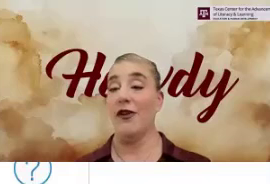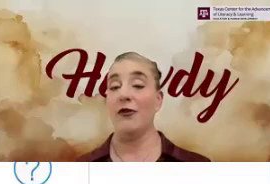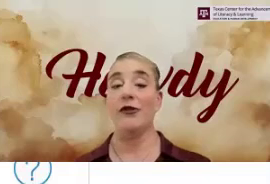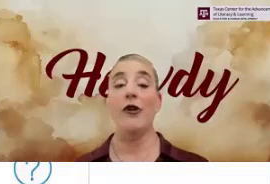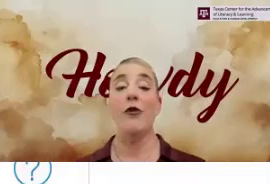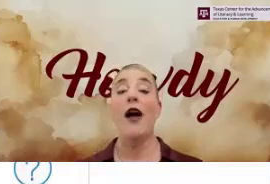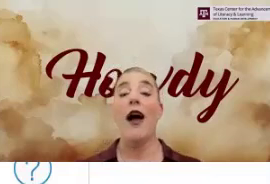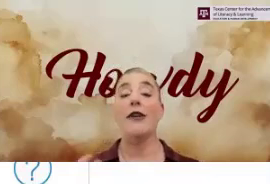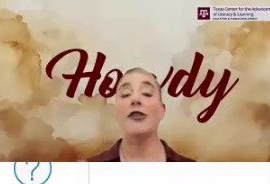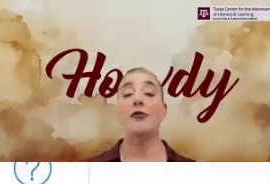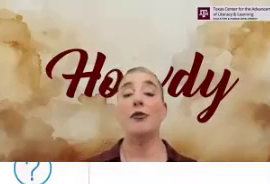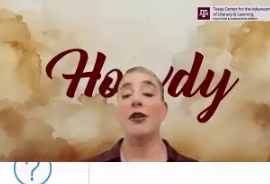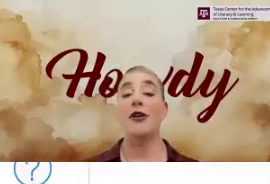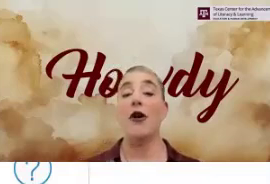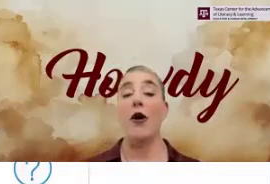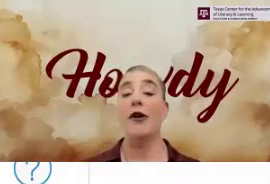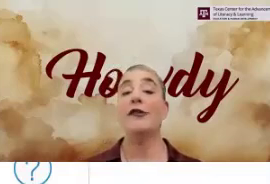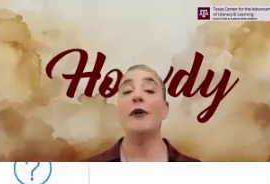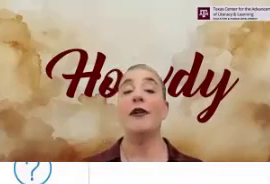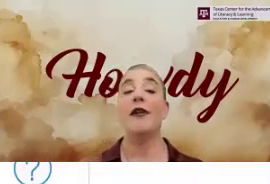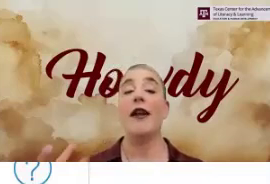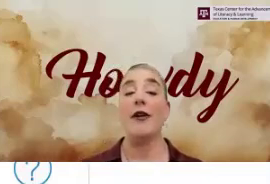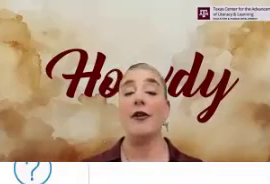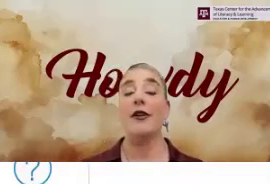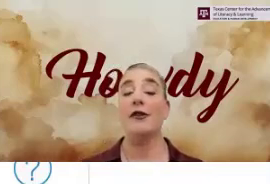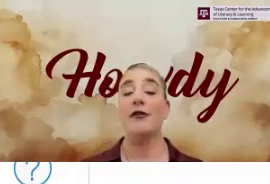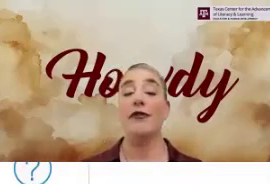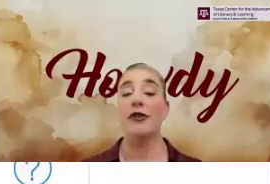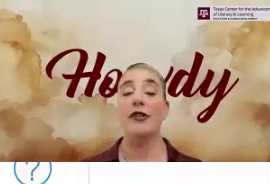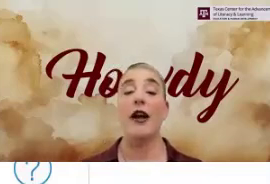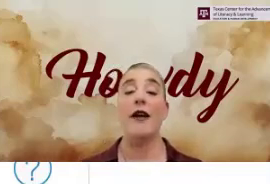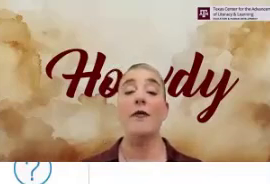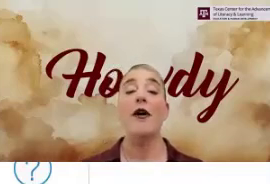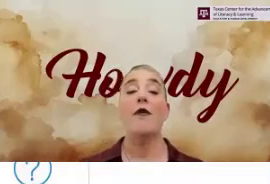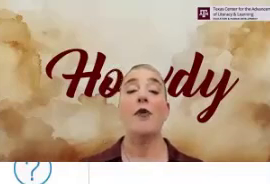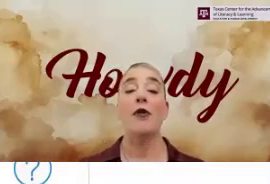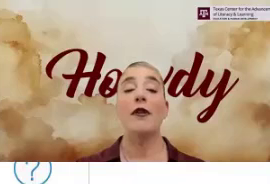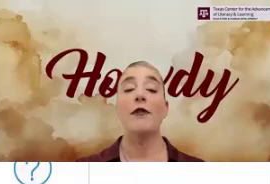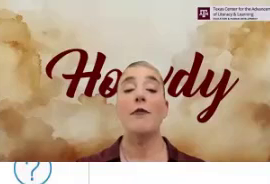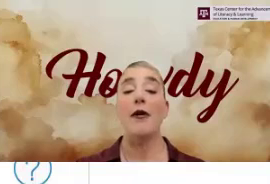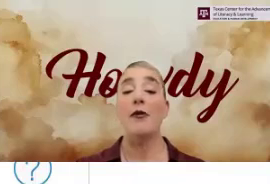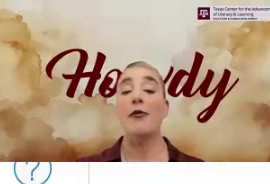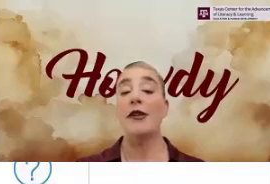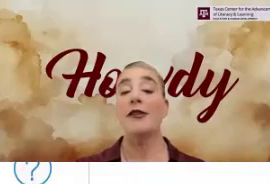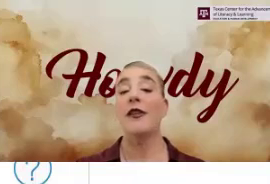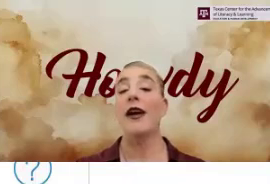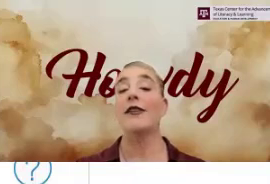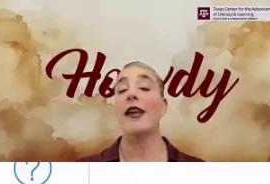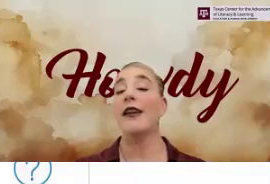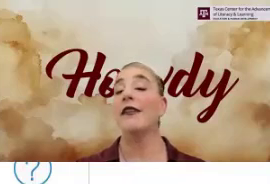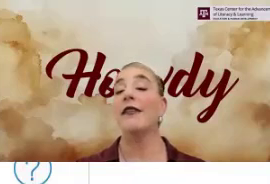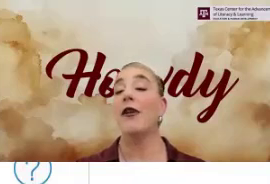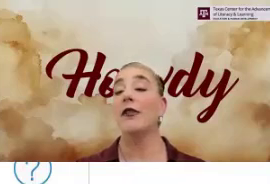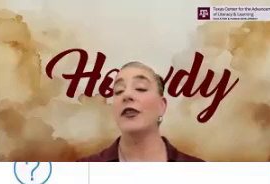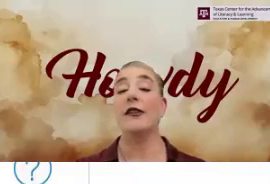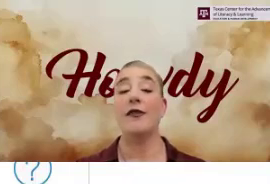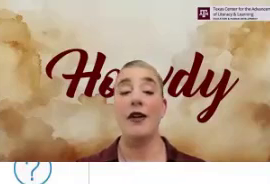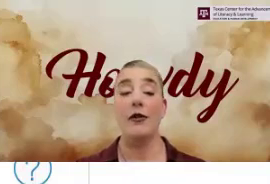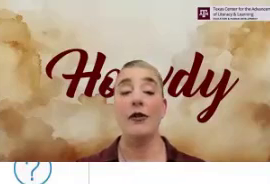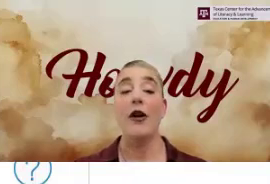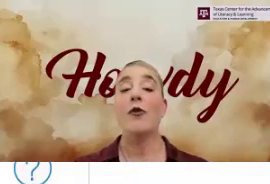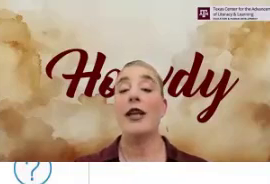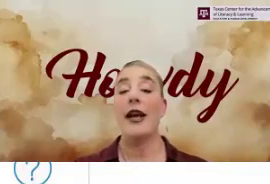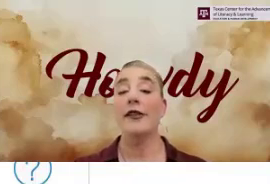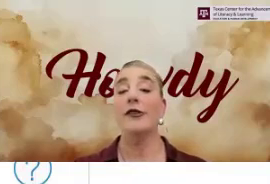gets confused. So I just put here, always spell out acronyms the first time, both on the PowerPoint slides and in the alt